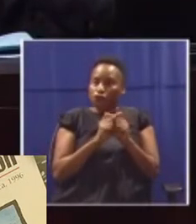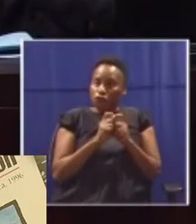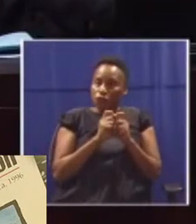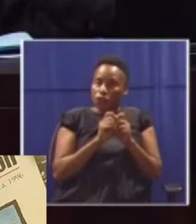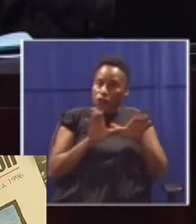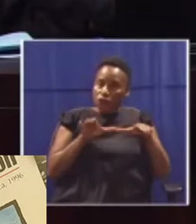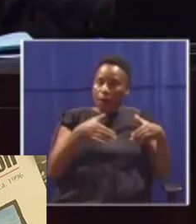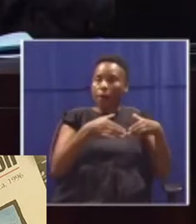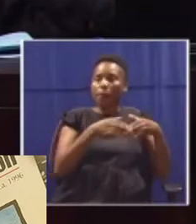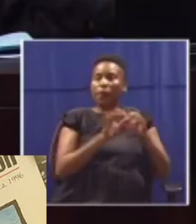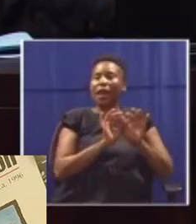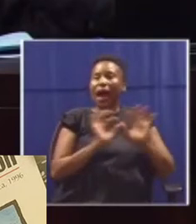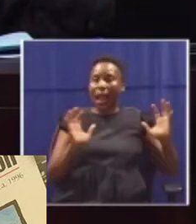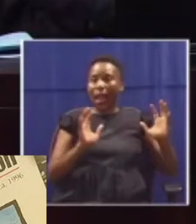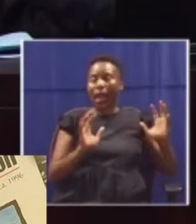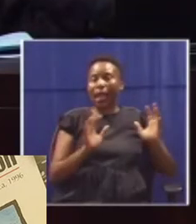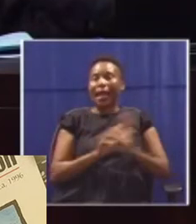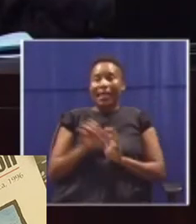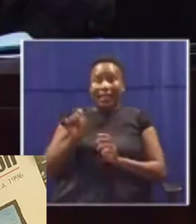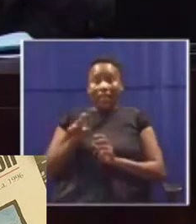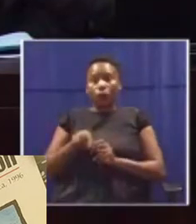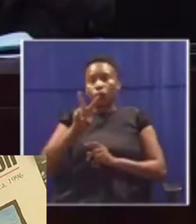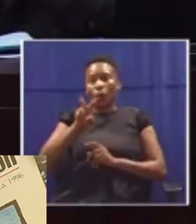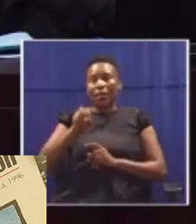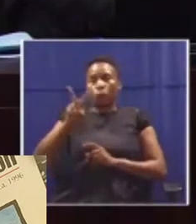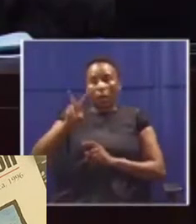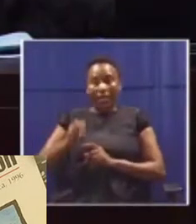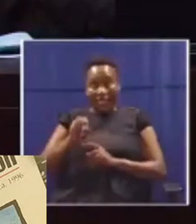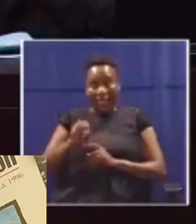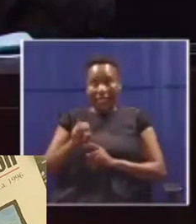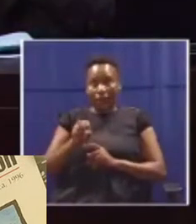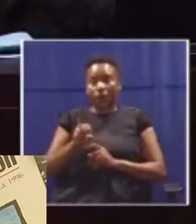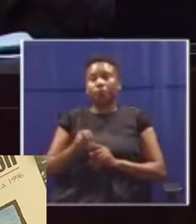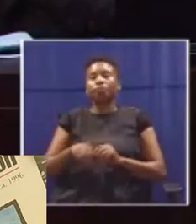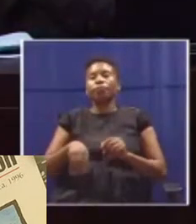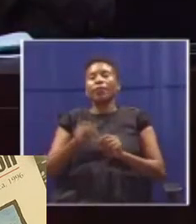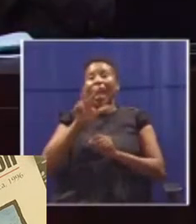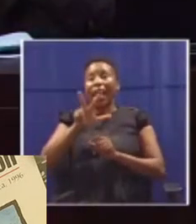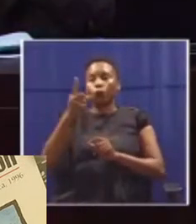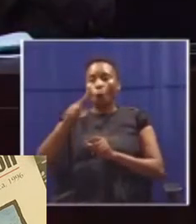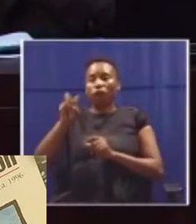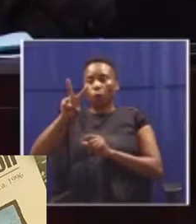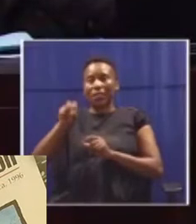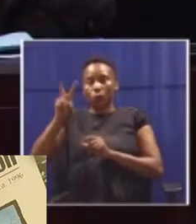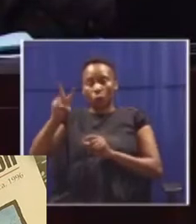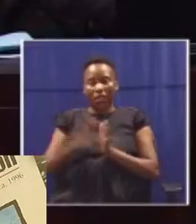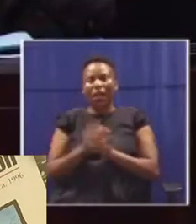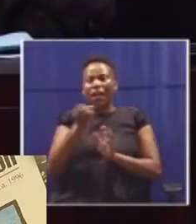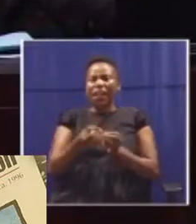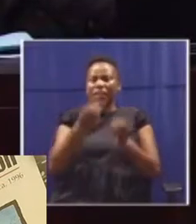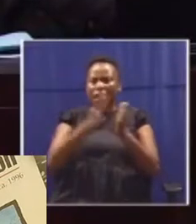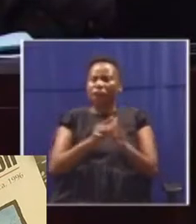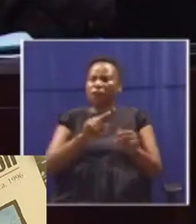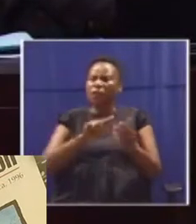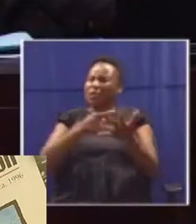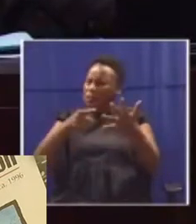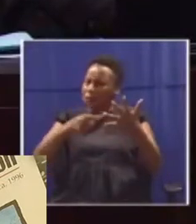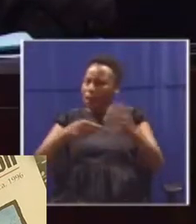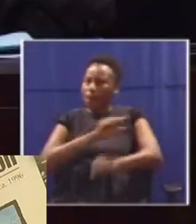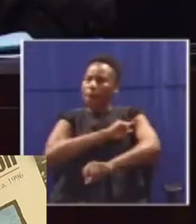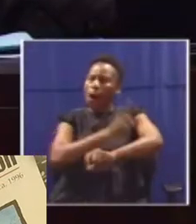B8 2020 was introduced. The bill provides for certain powers of the Transport